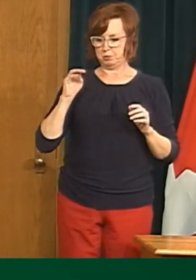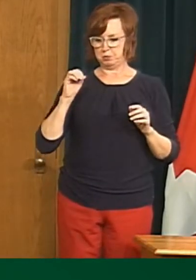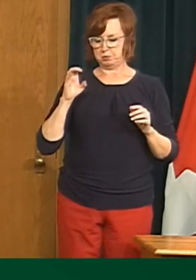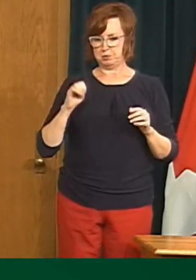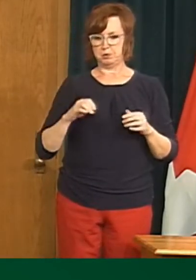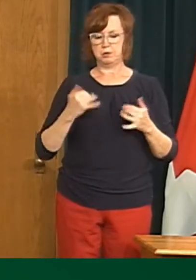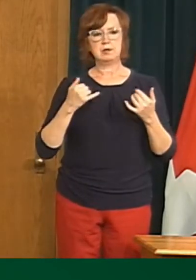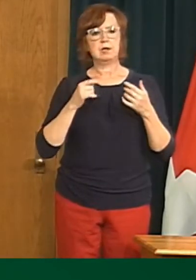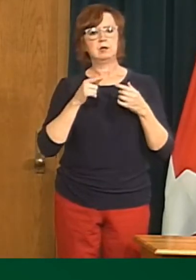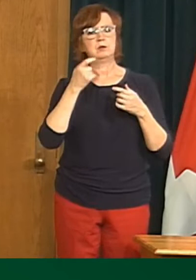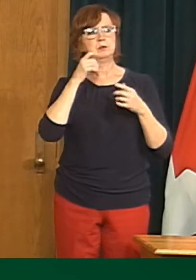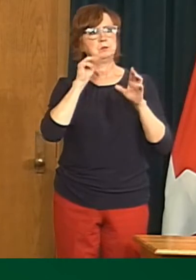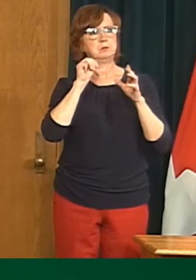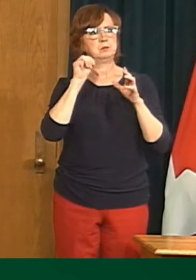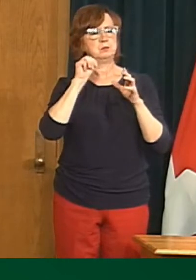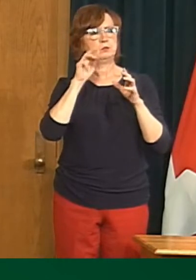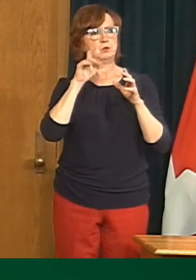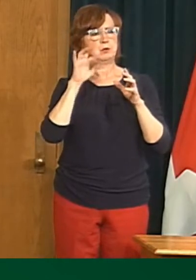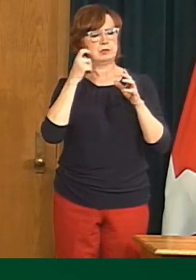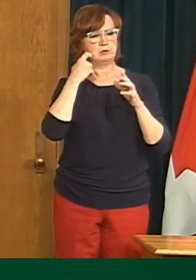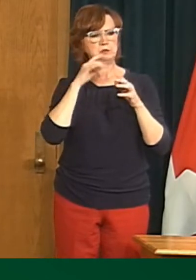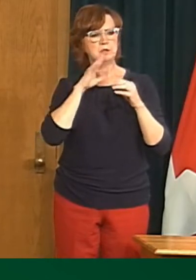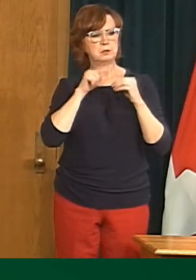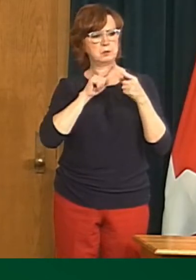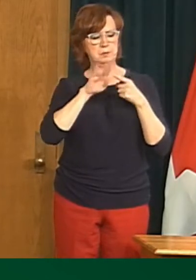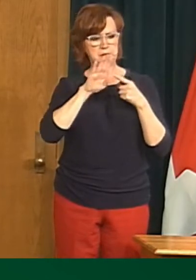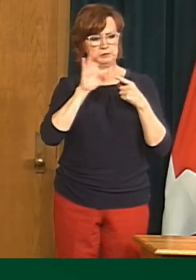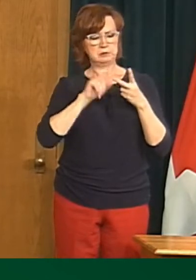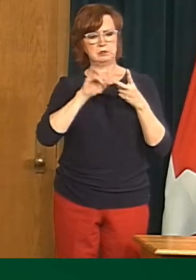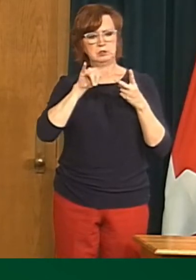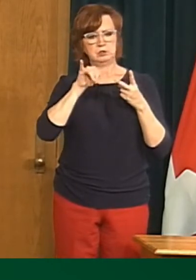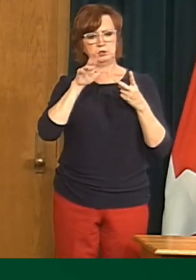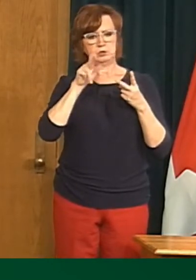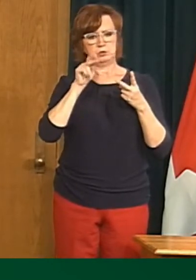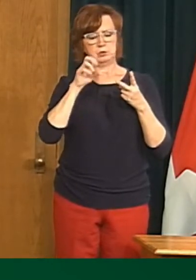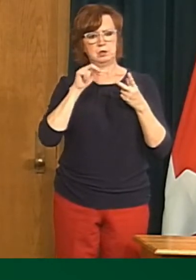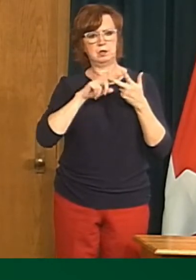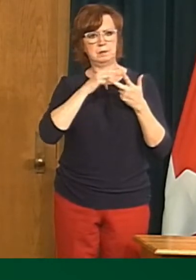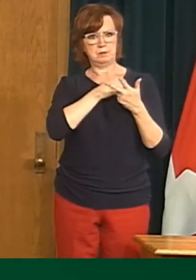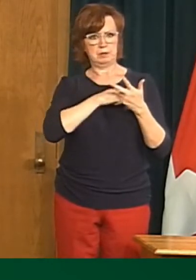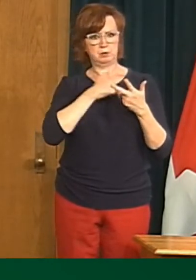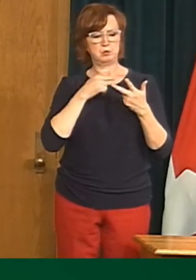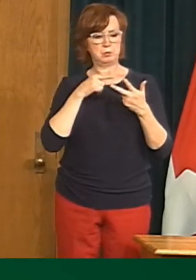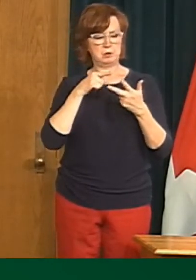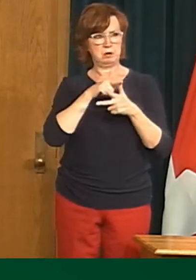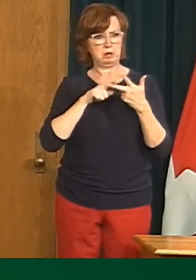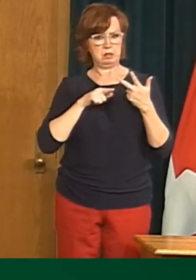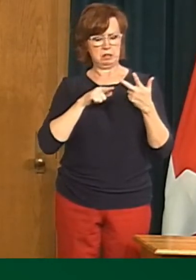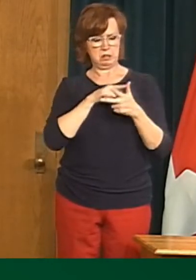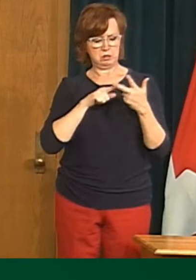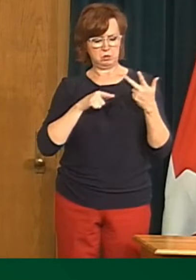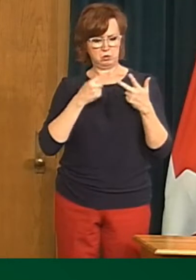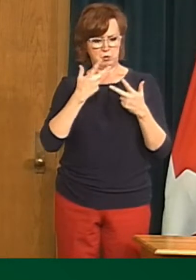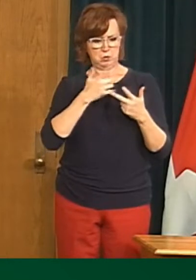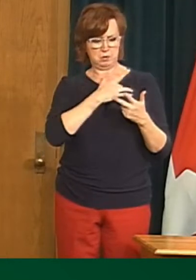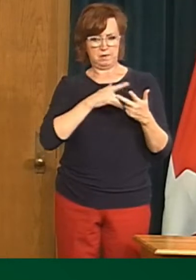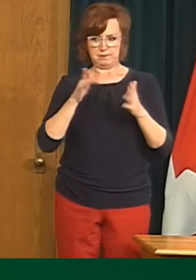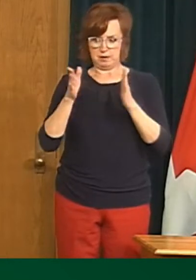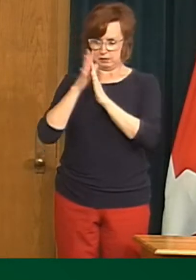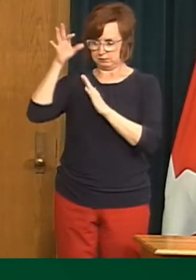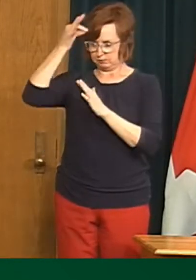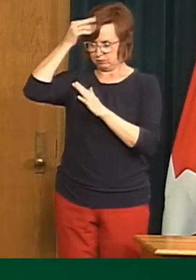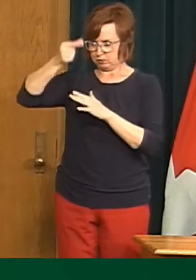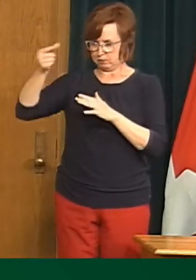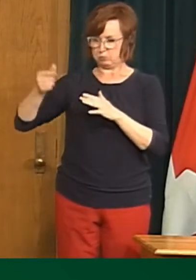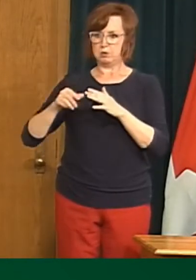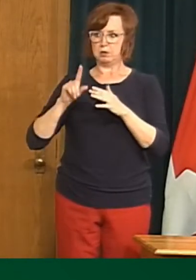BC, Yukon, Manitoba, I believe they've signed a joint understanding to, I believe, ask the federal government to step into the space